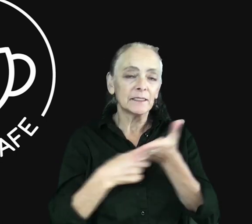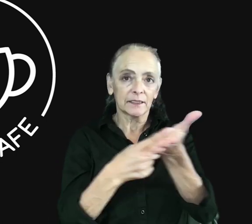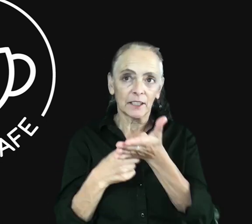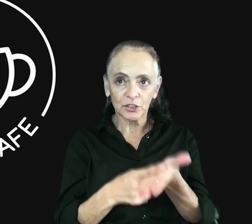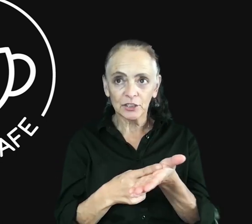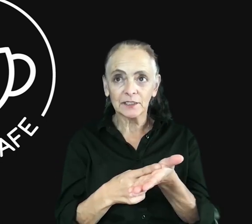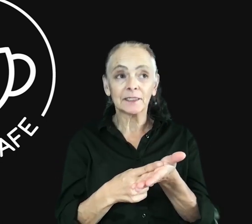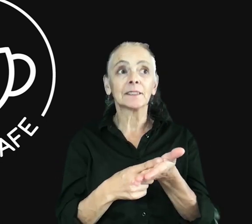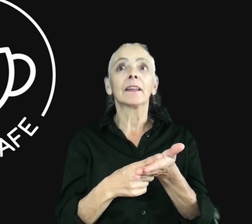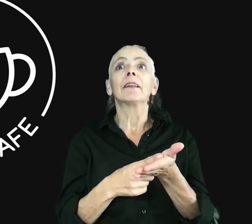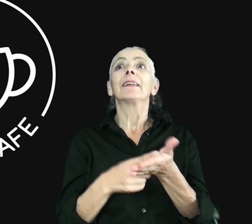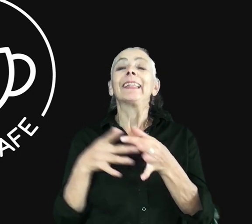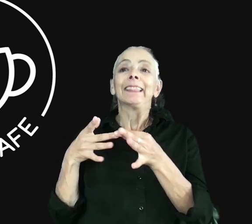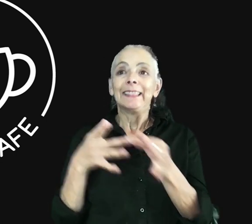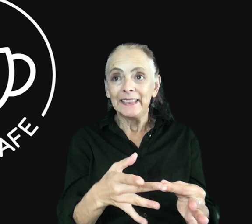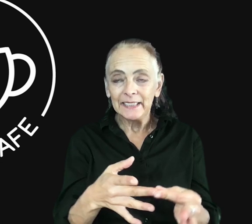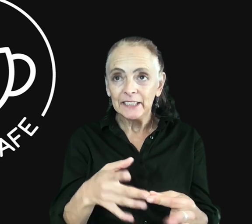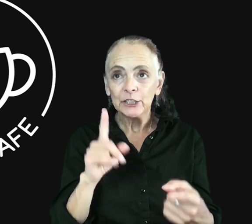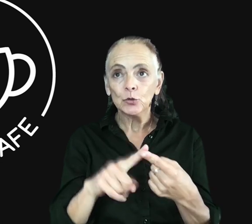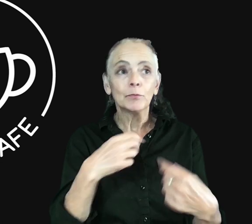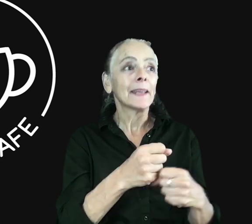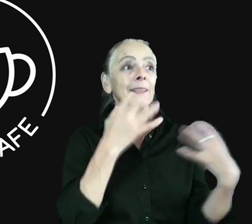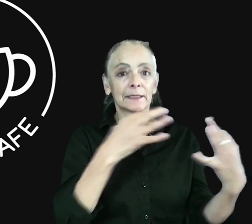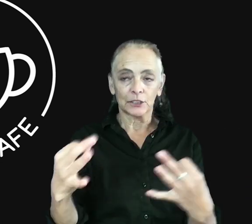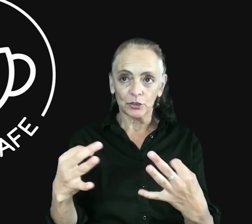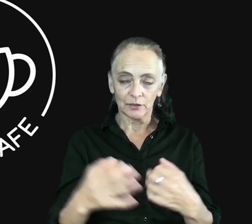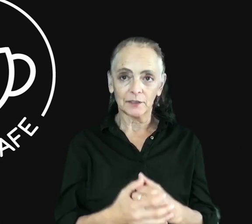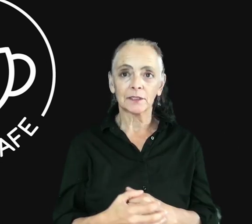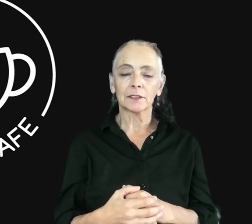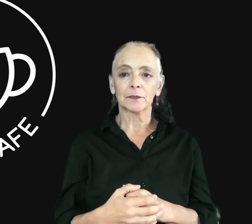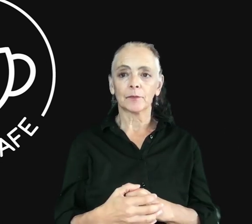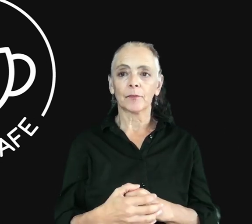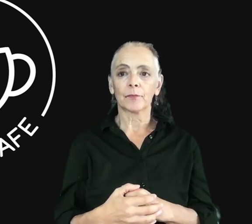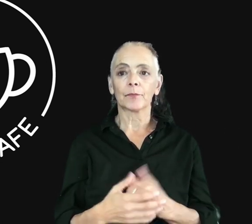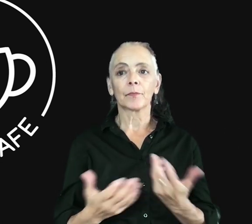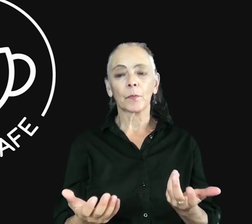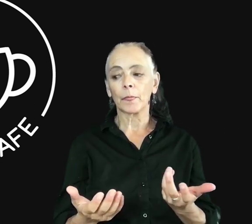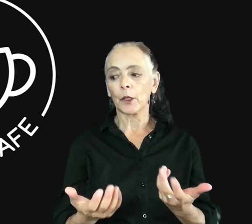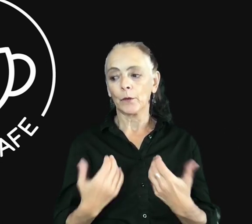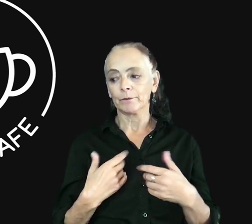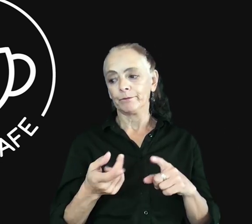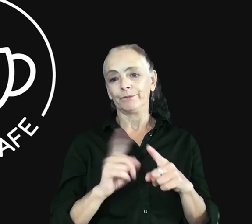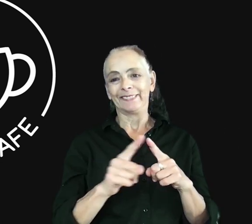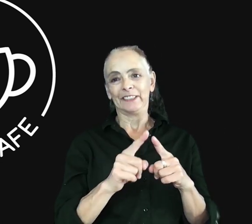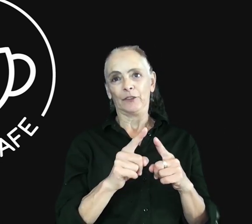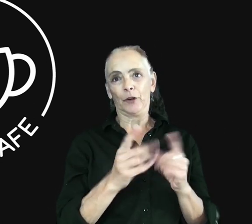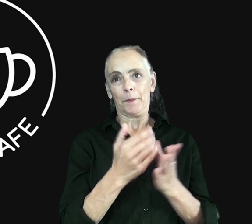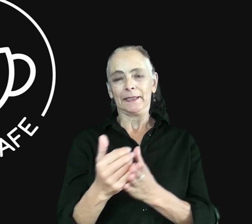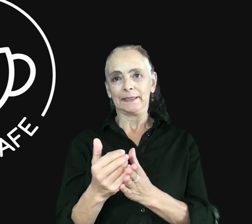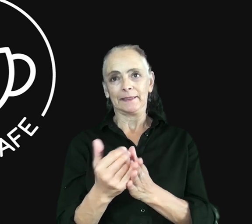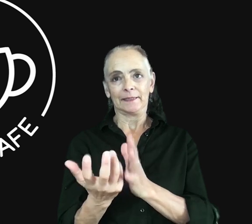that are going to lead to decision making and so there's all these kind of pieces coming together and i